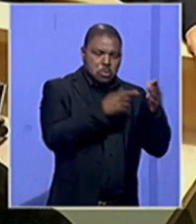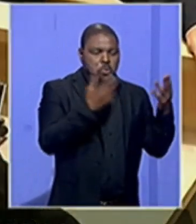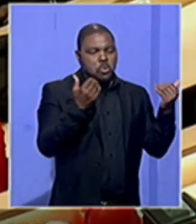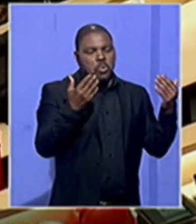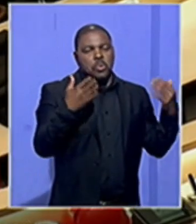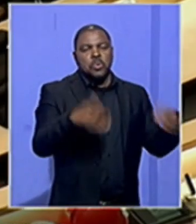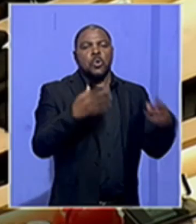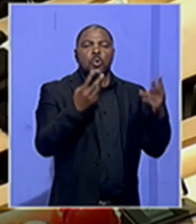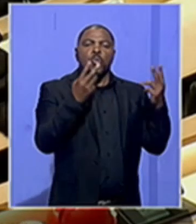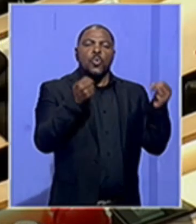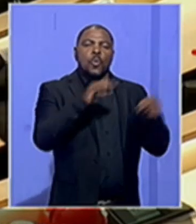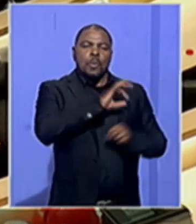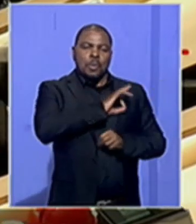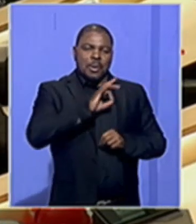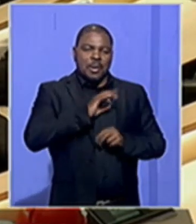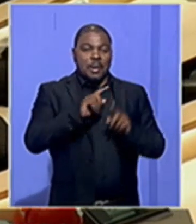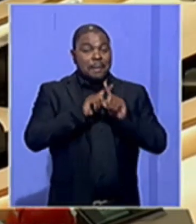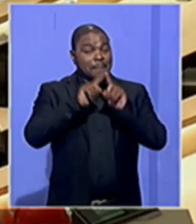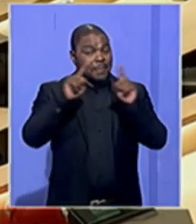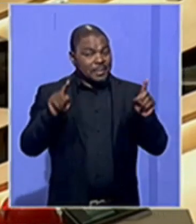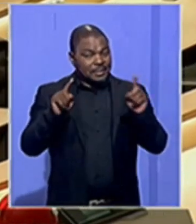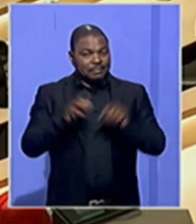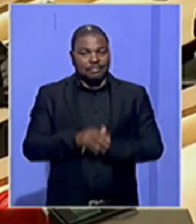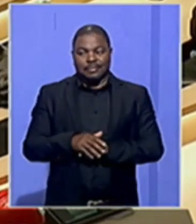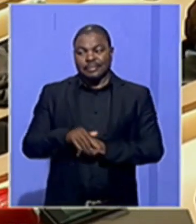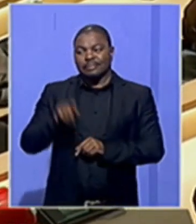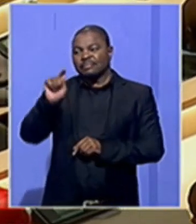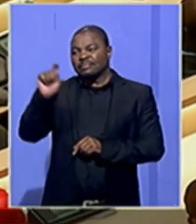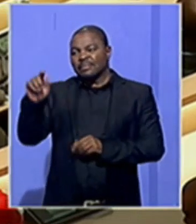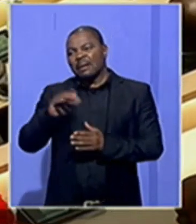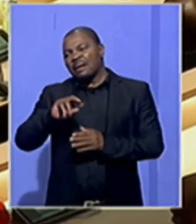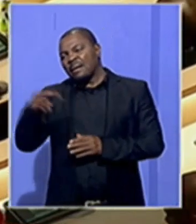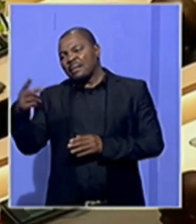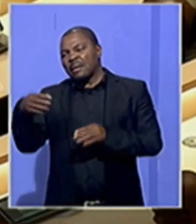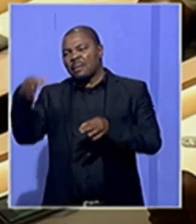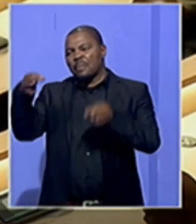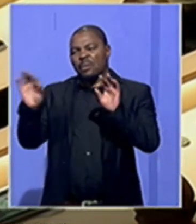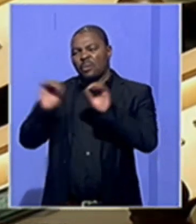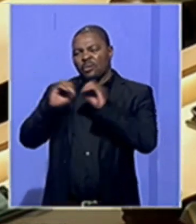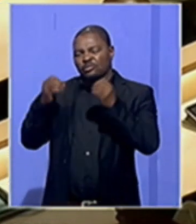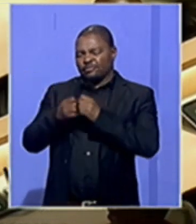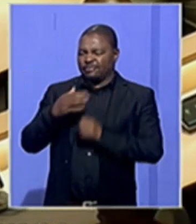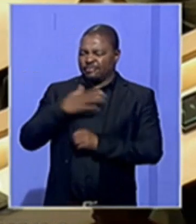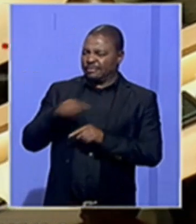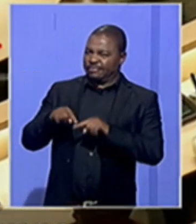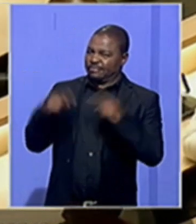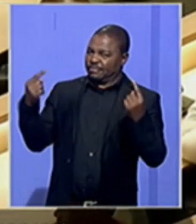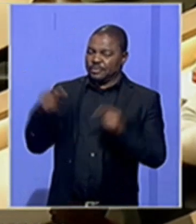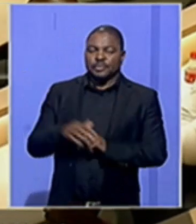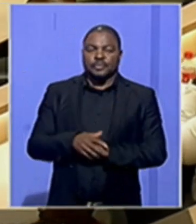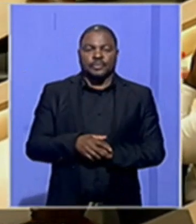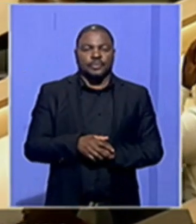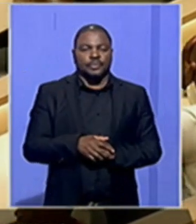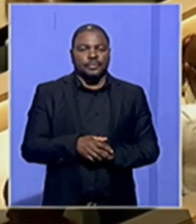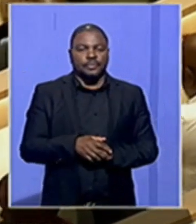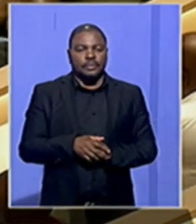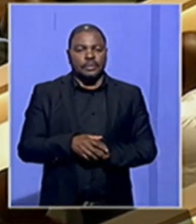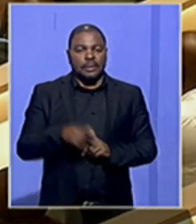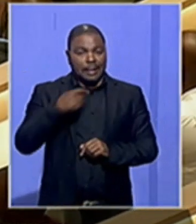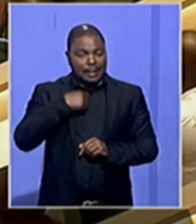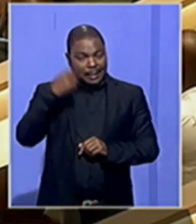mošwa, maikutlo e nnile a farologaneng go tswa kwa makokong a dipolotiki. I think we put the interest of the people